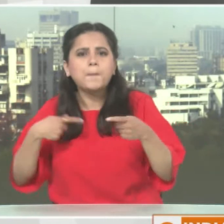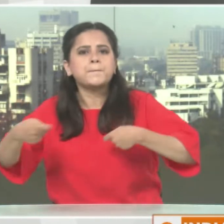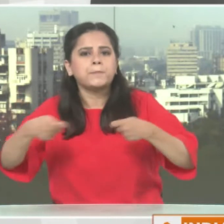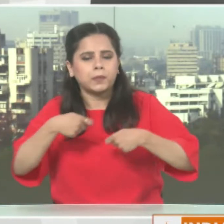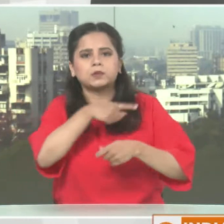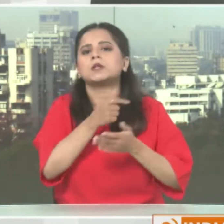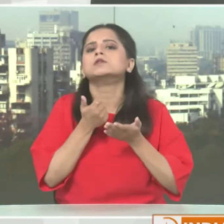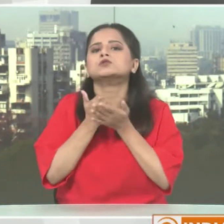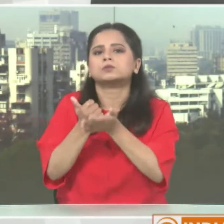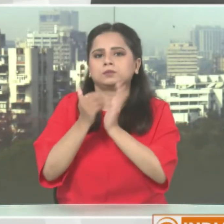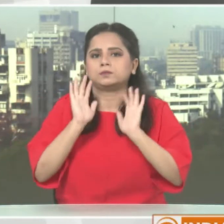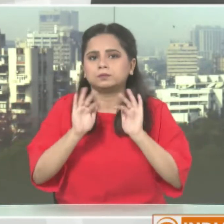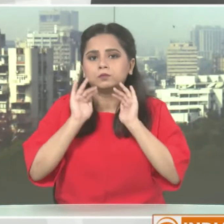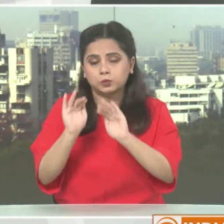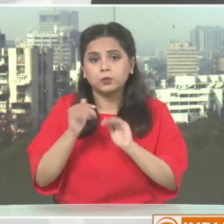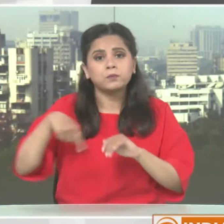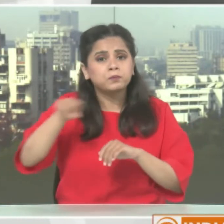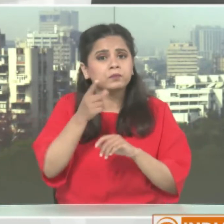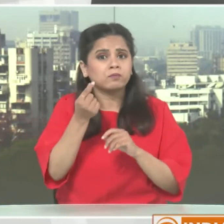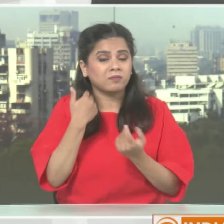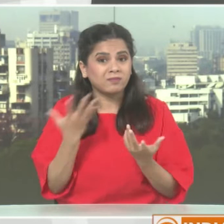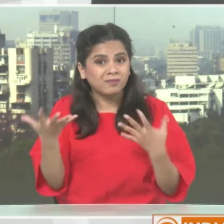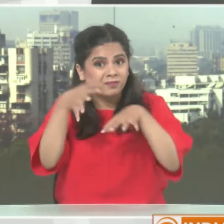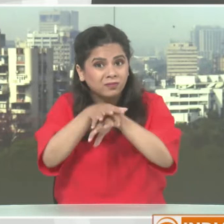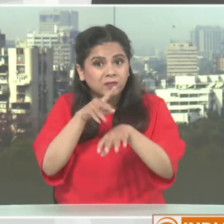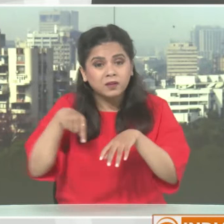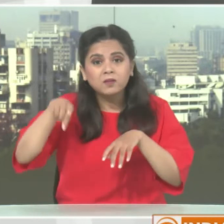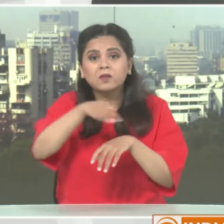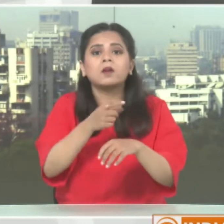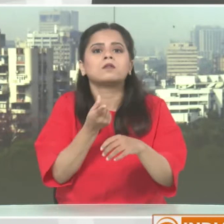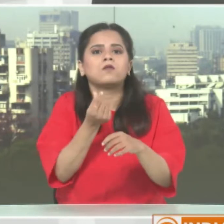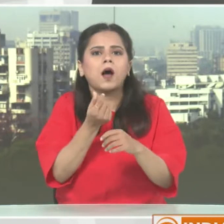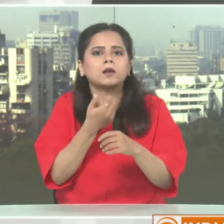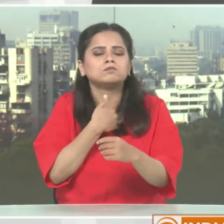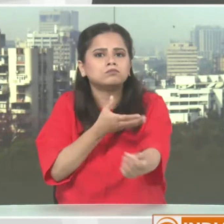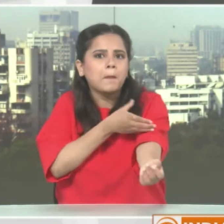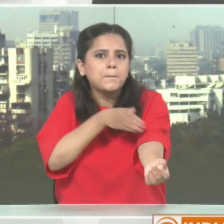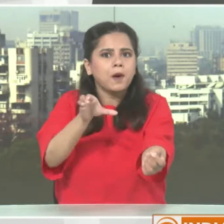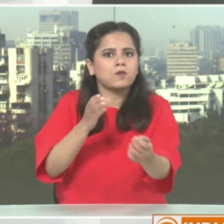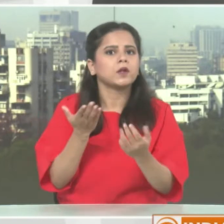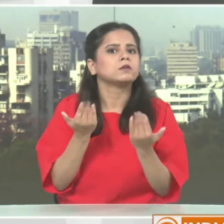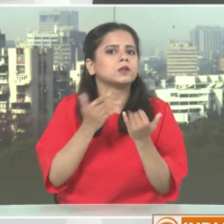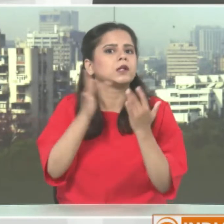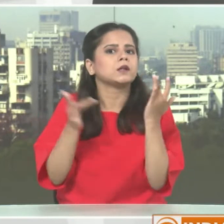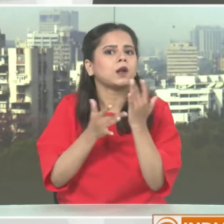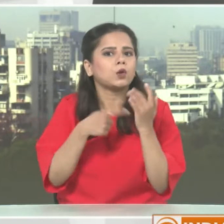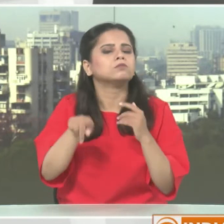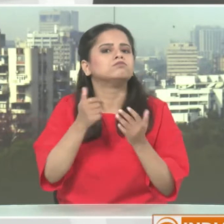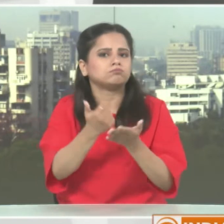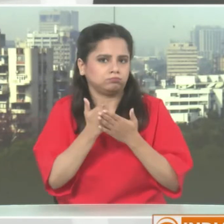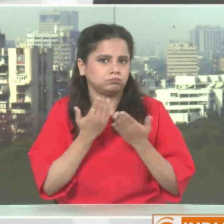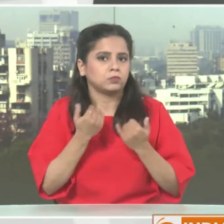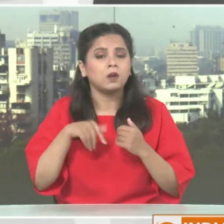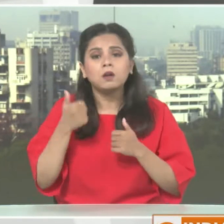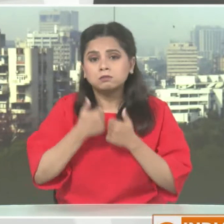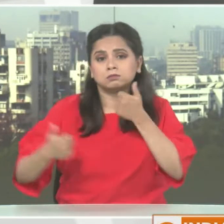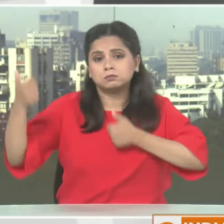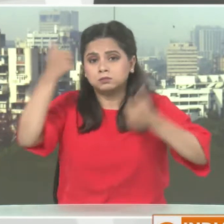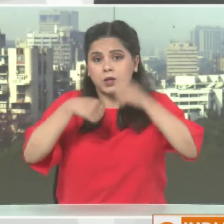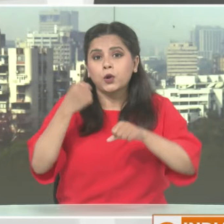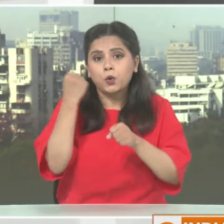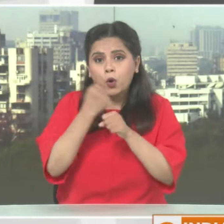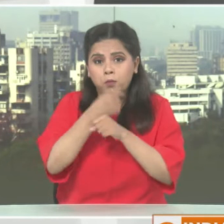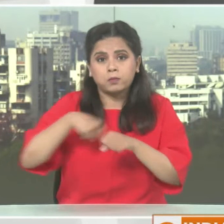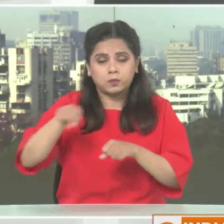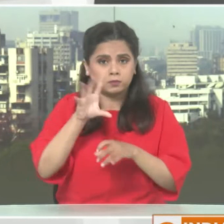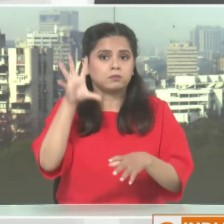Financial inclusion can play a big role in the financial empowerment through technology. Senior officers from the government will also be a